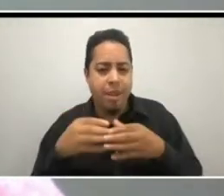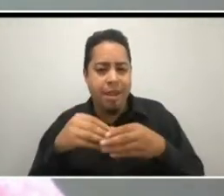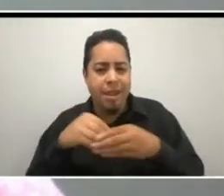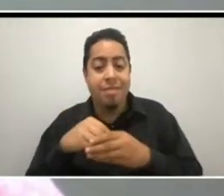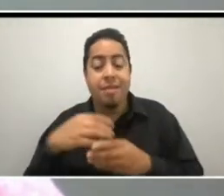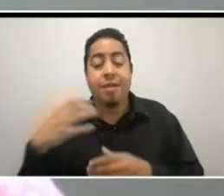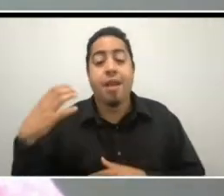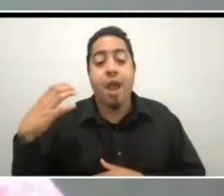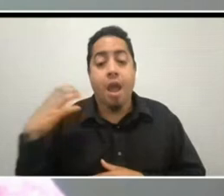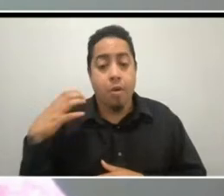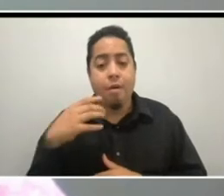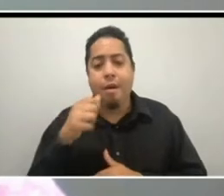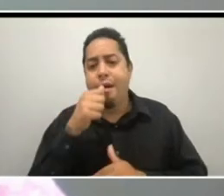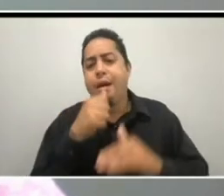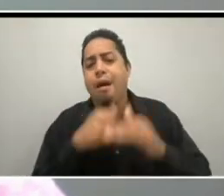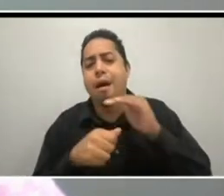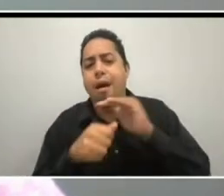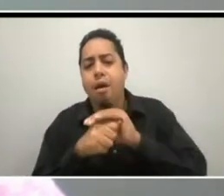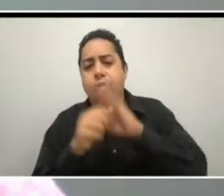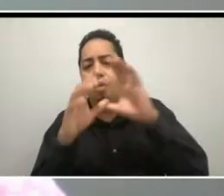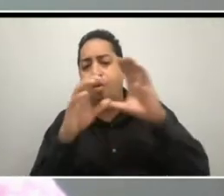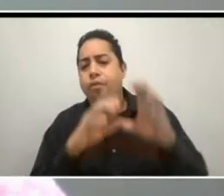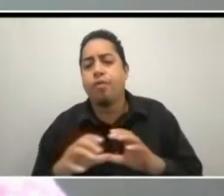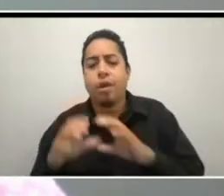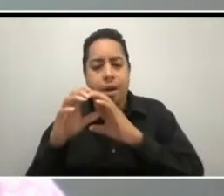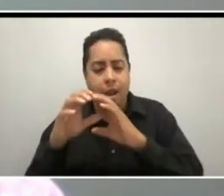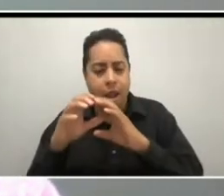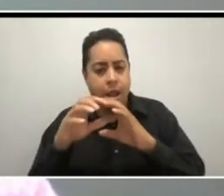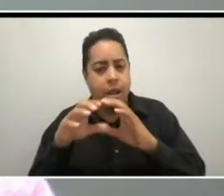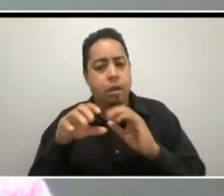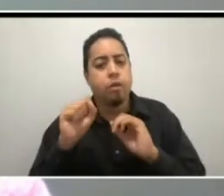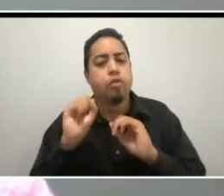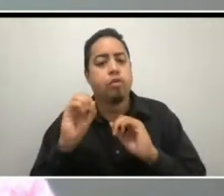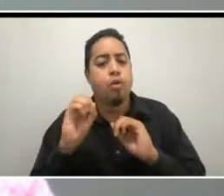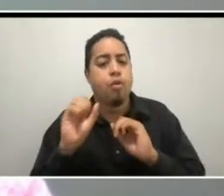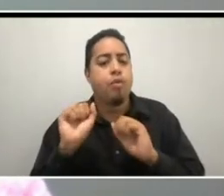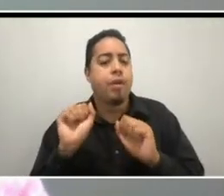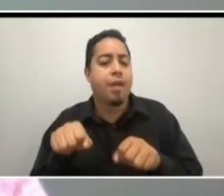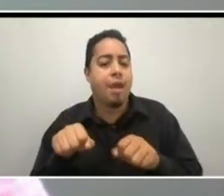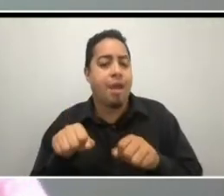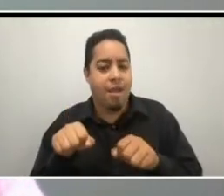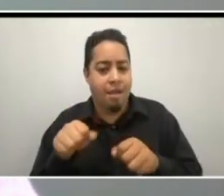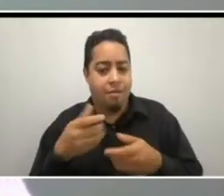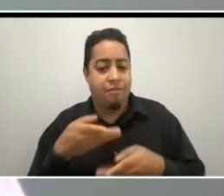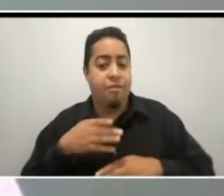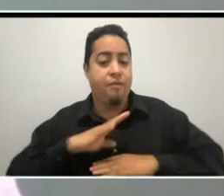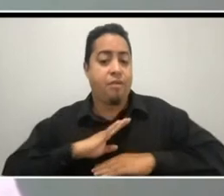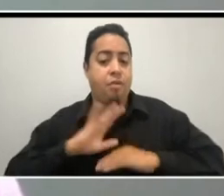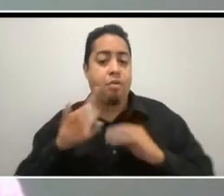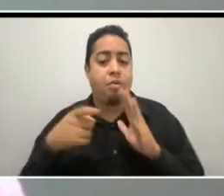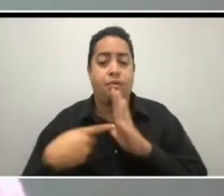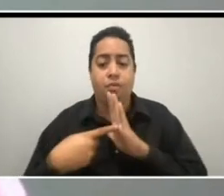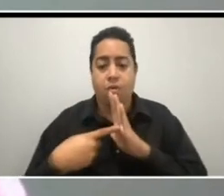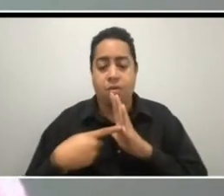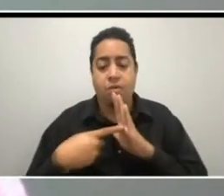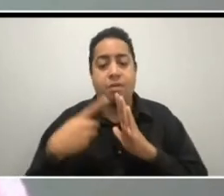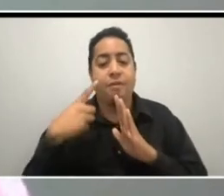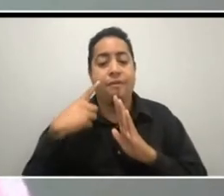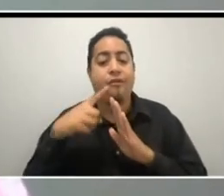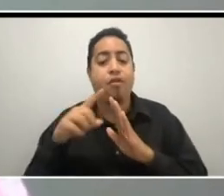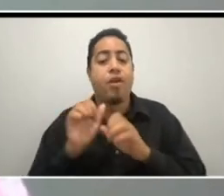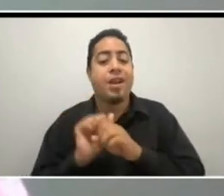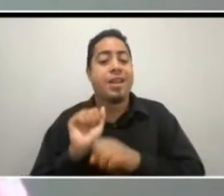and hide overnight so that they could fulfill the role of casting their vote